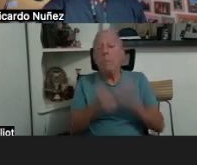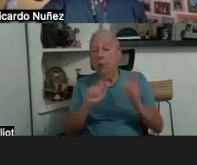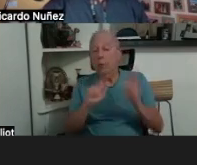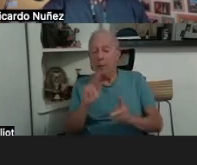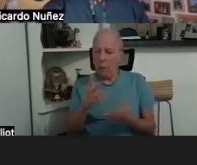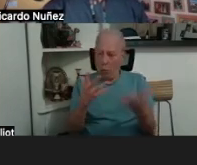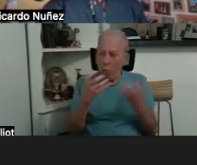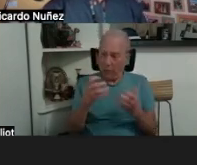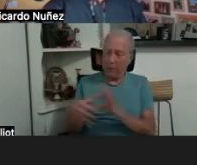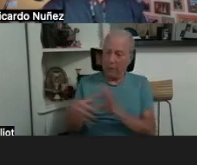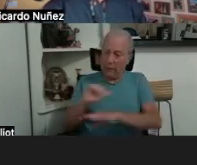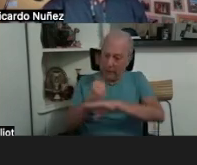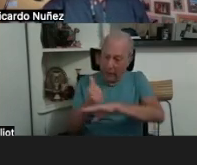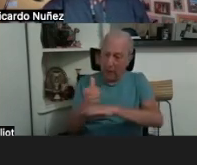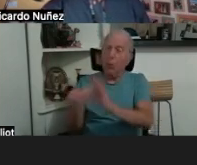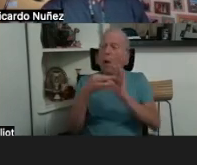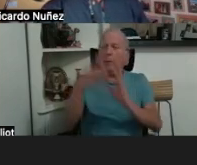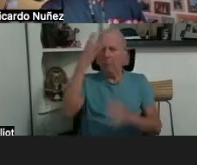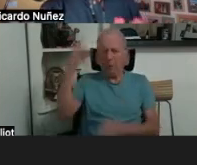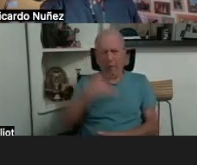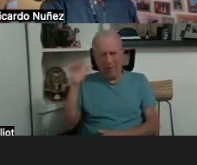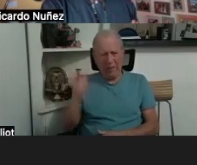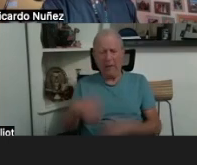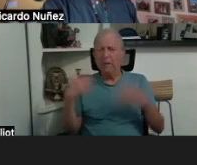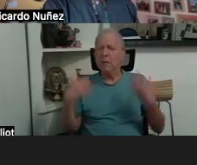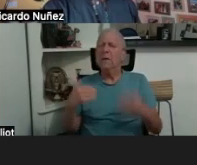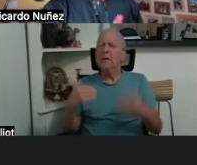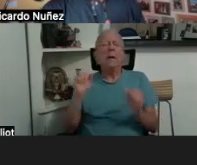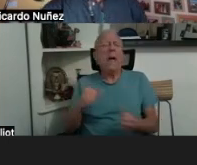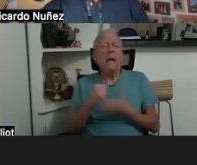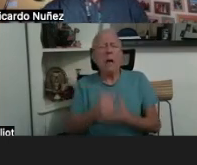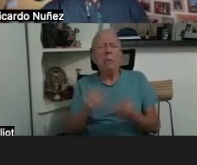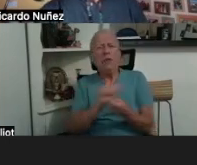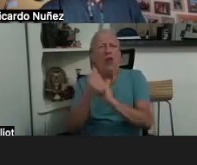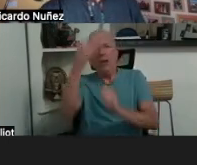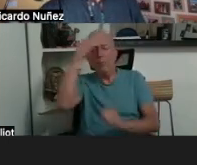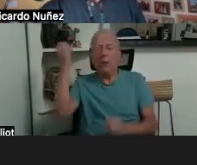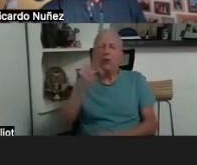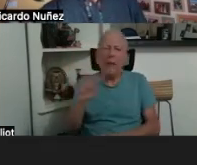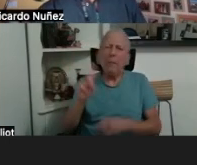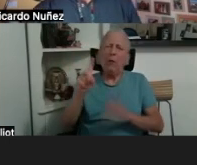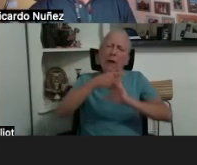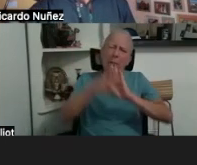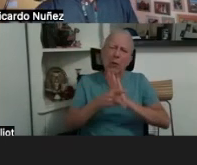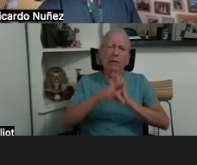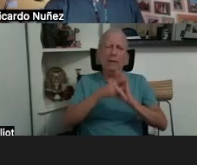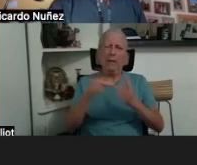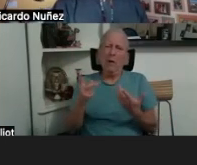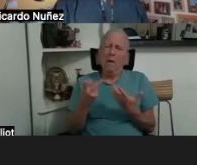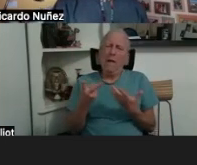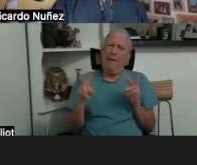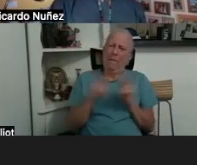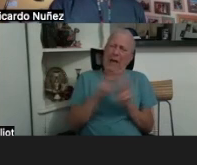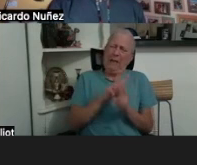powerful mechanisms of change because of the democratic principles and values embedded in them.